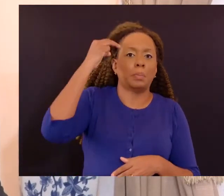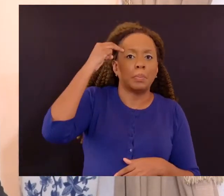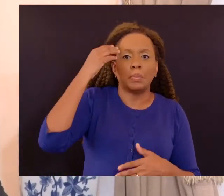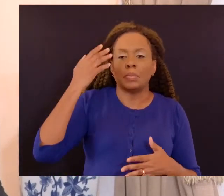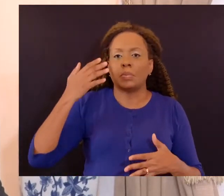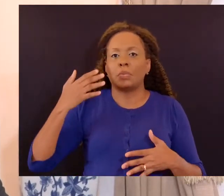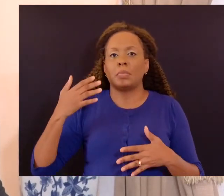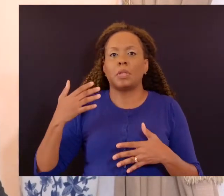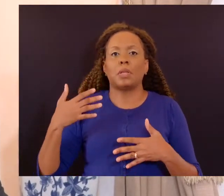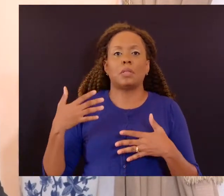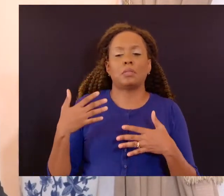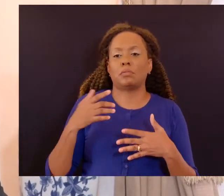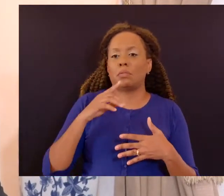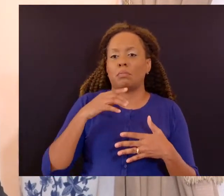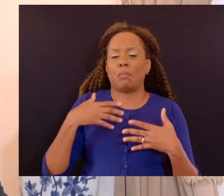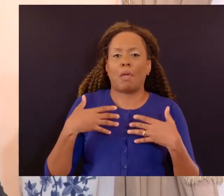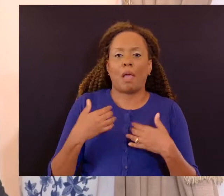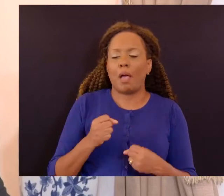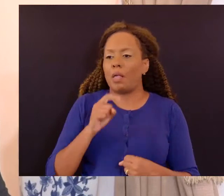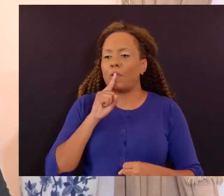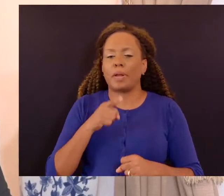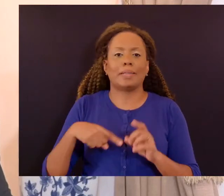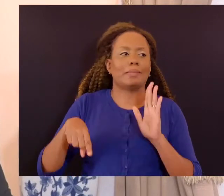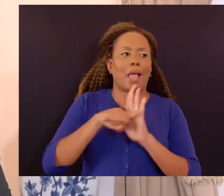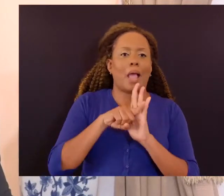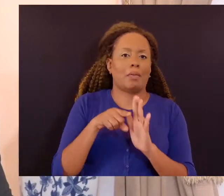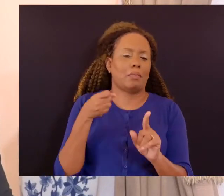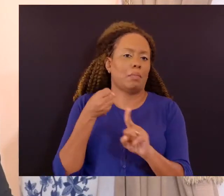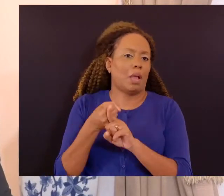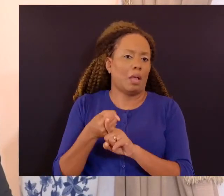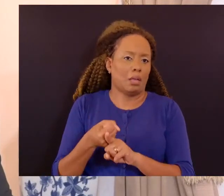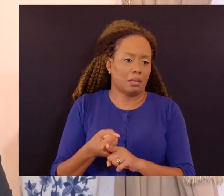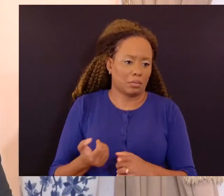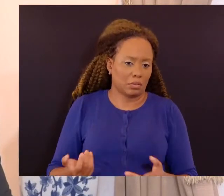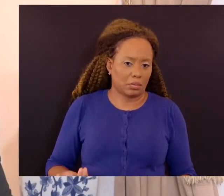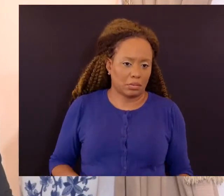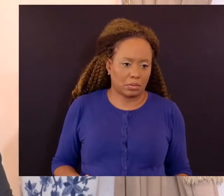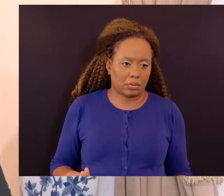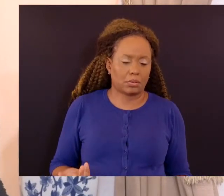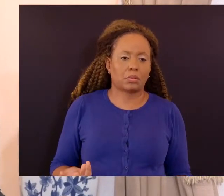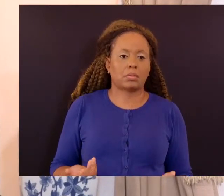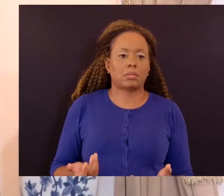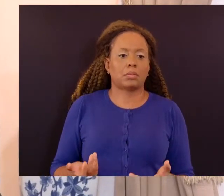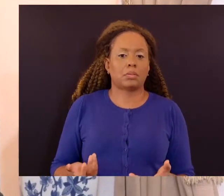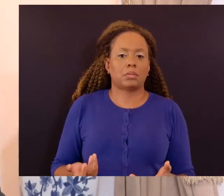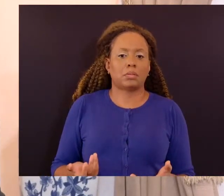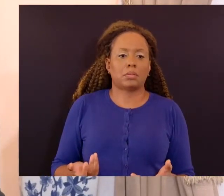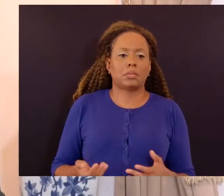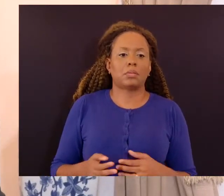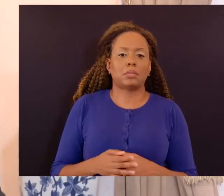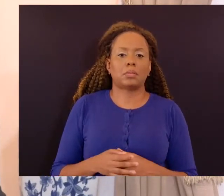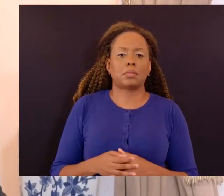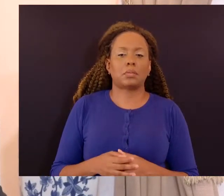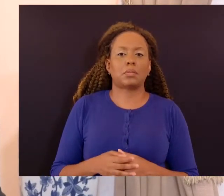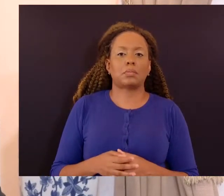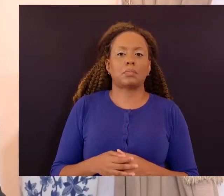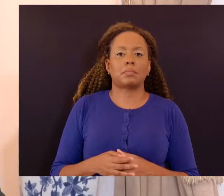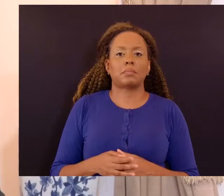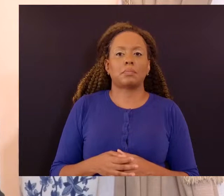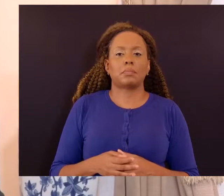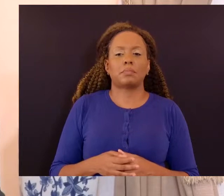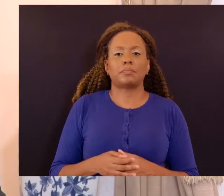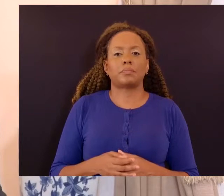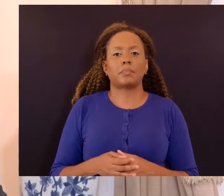also negatively affected learning and teaching. There's therefore no denying that there has been a significant loss of